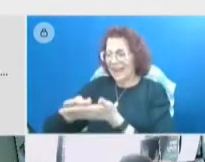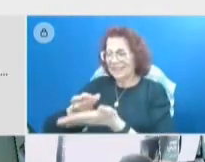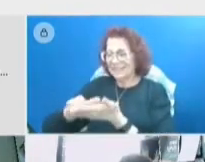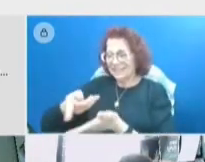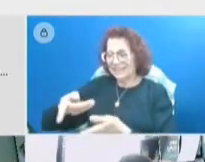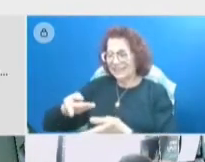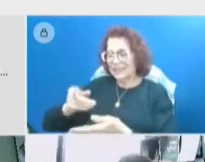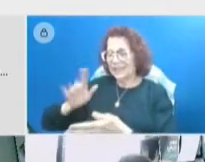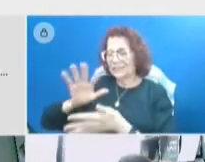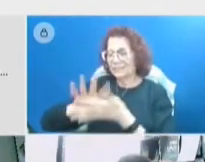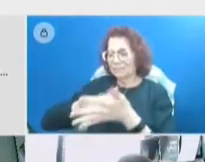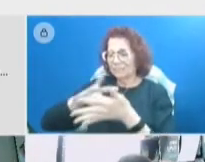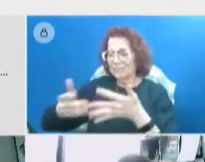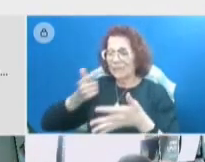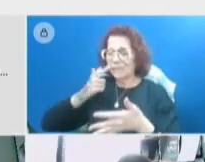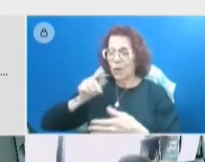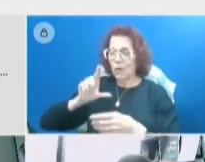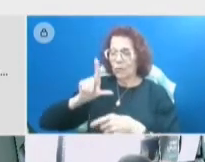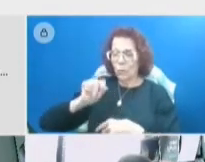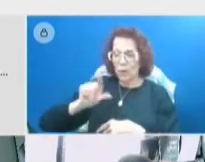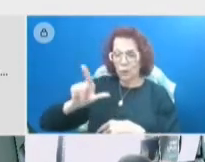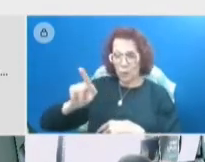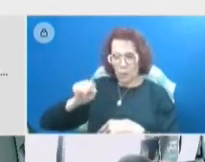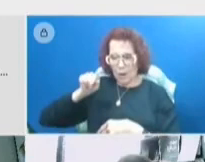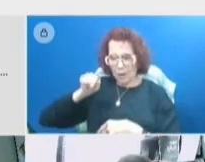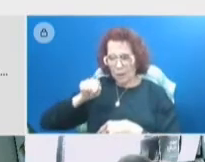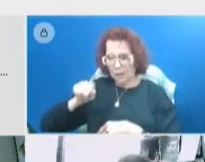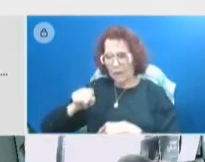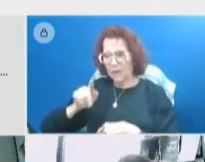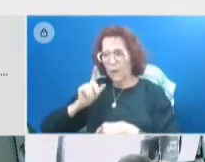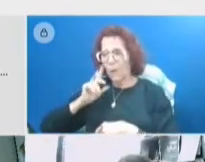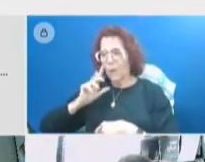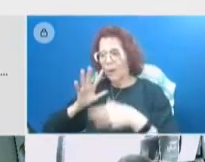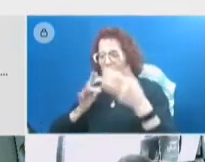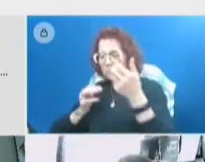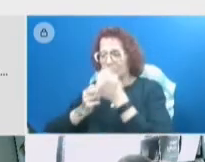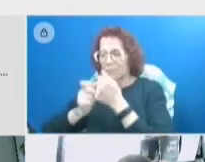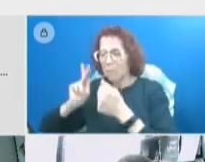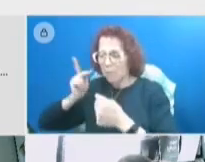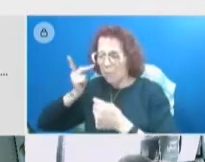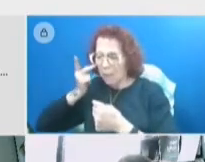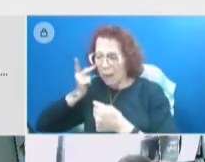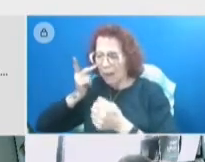to the 2021 political calendar for independent petitions and signatures.